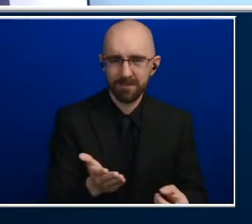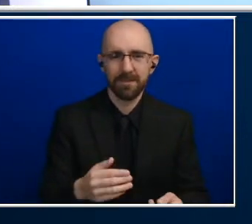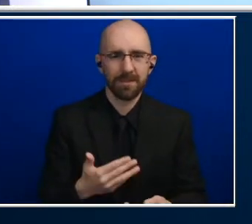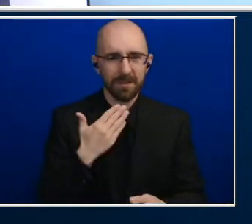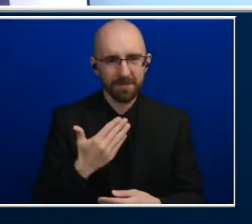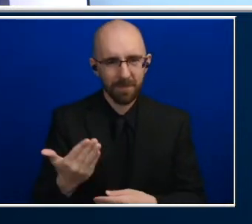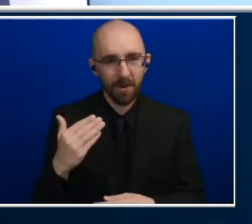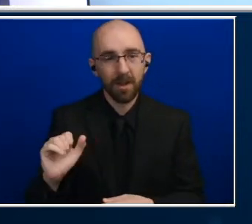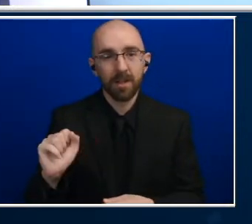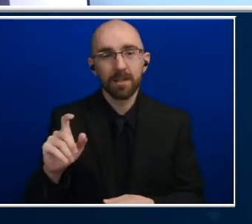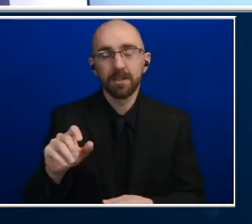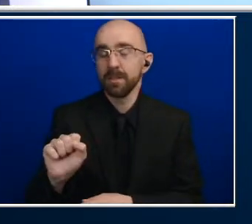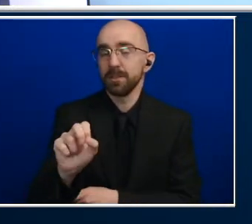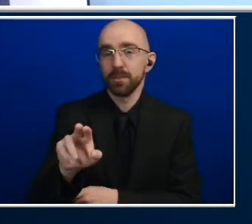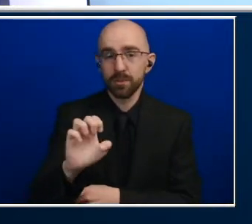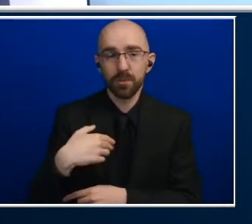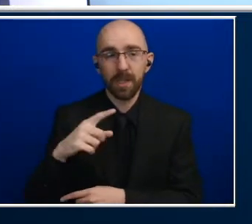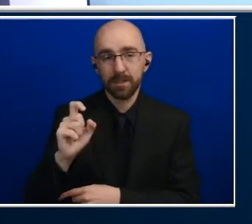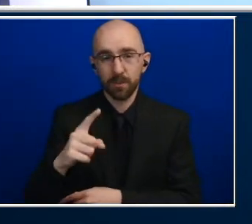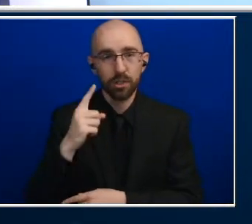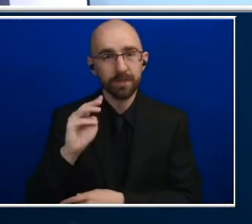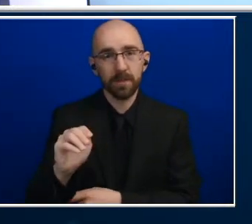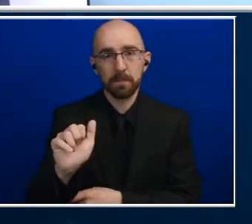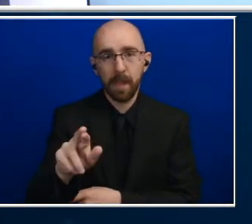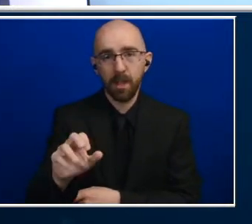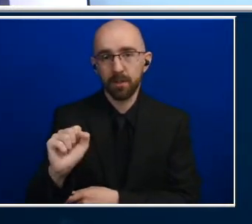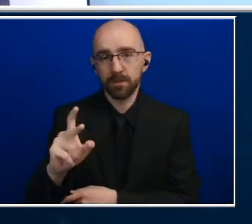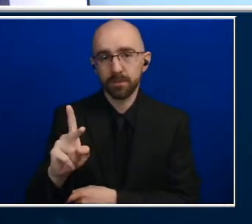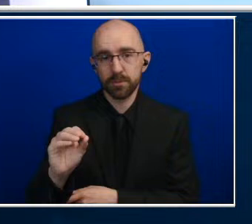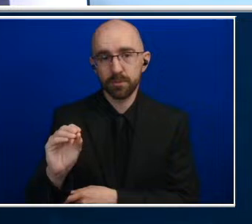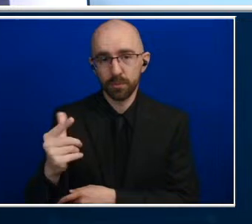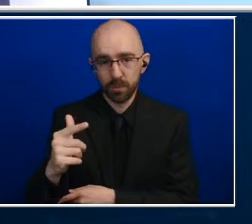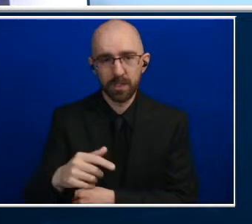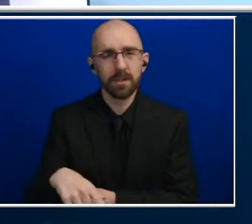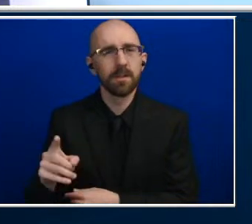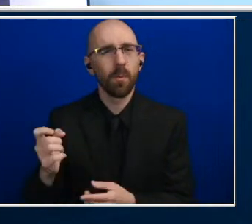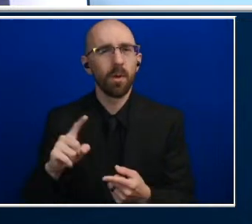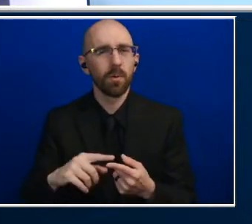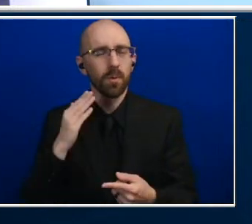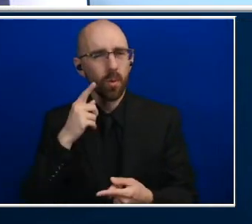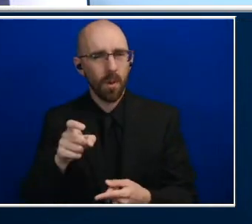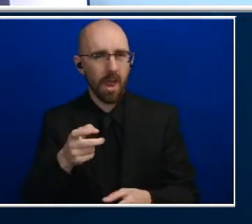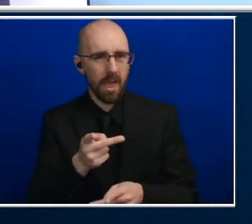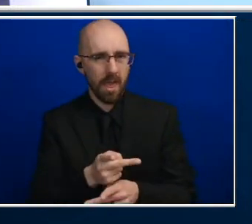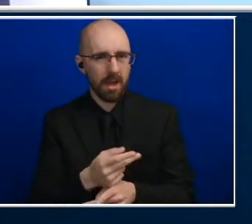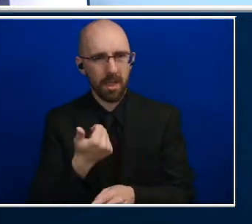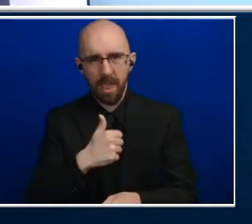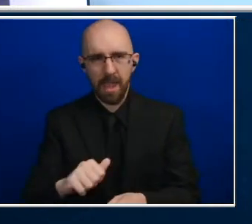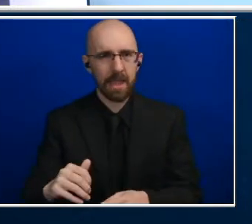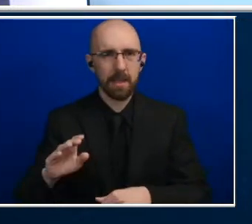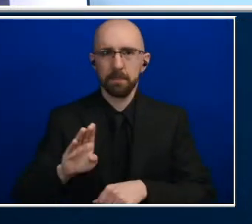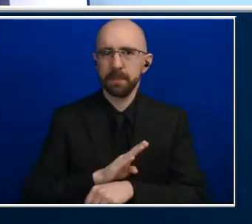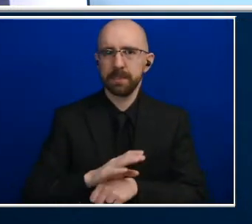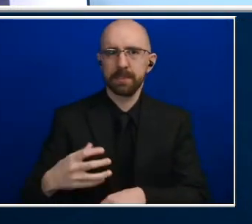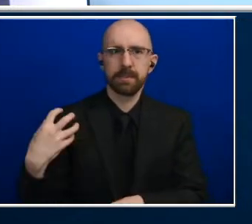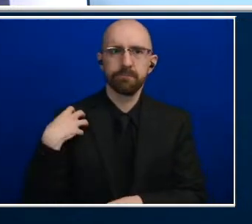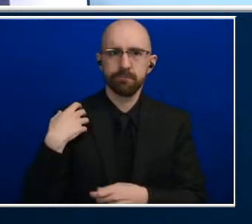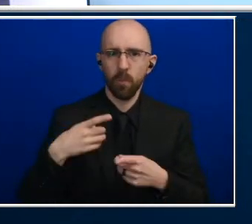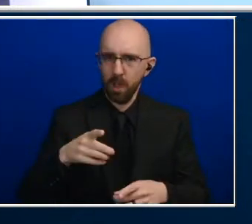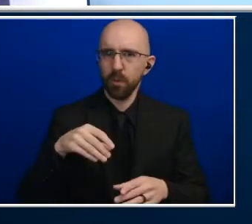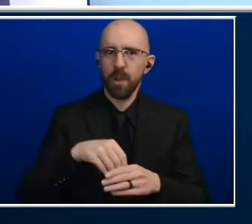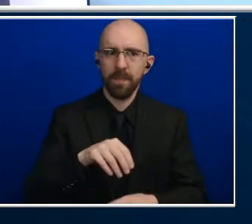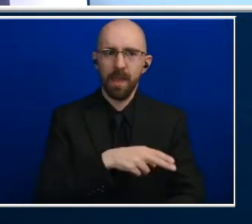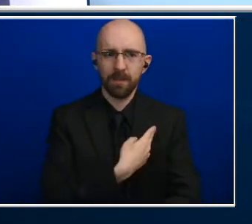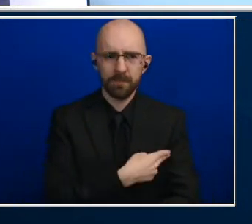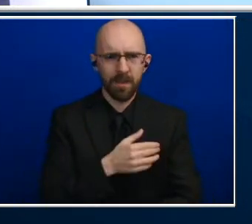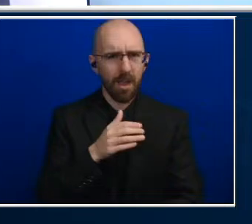for Mayor Skoo. Mayor, Stu wants to know if you had to handle any mayoral business while you were hospitalized. I heard people ask for